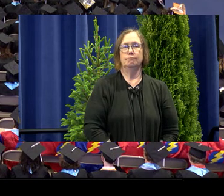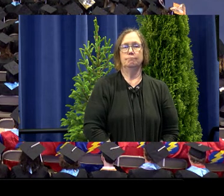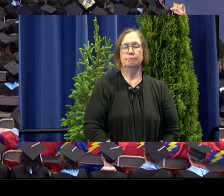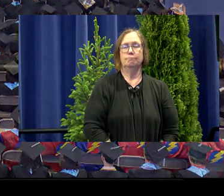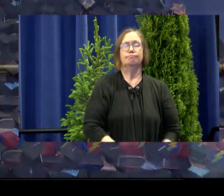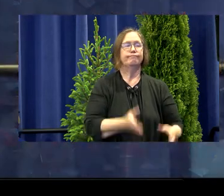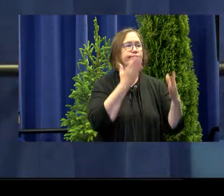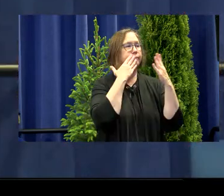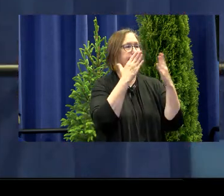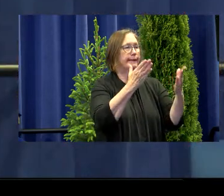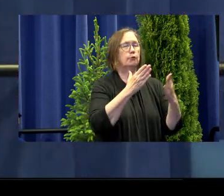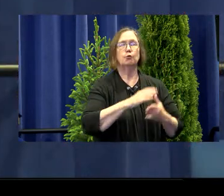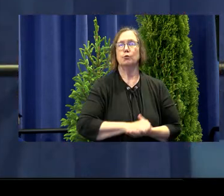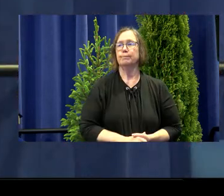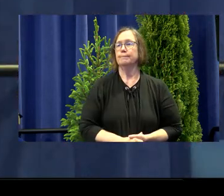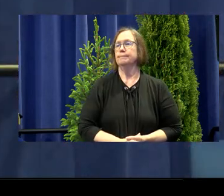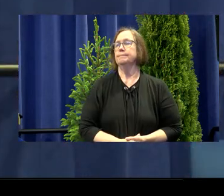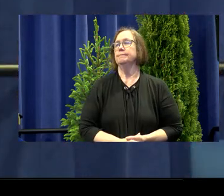Thank you.